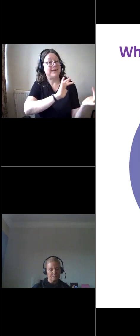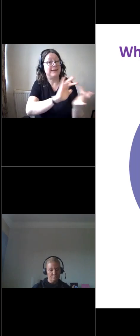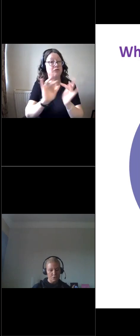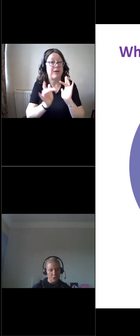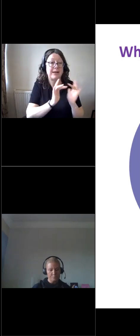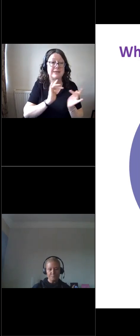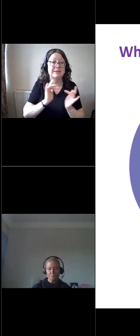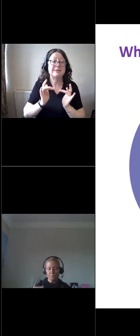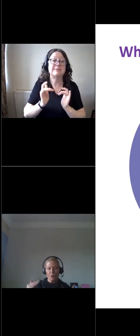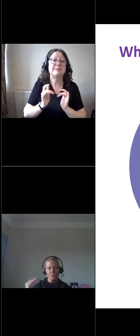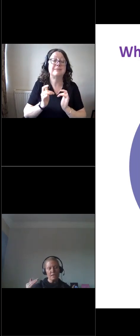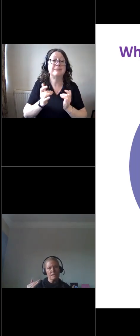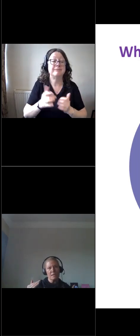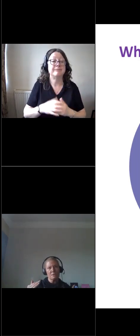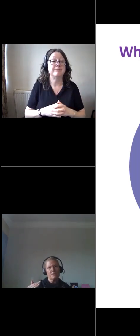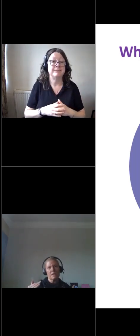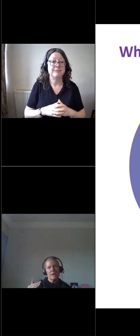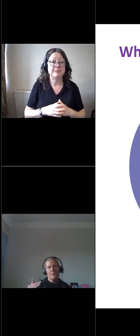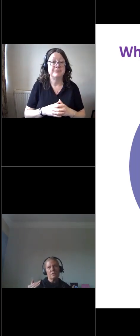really. So